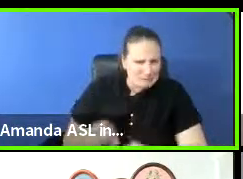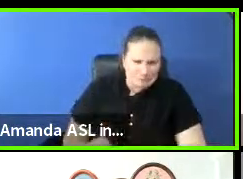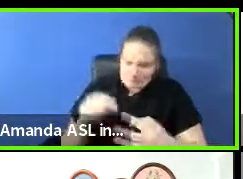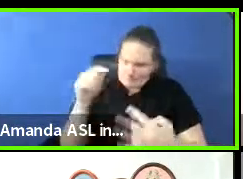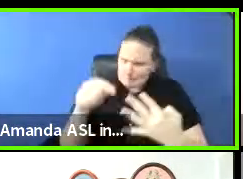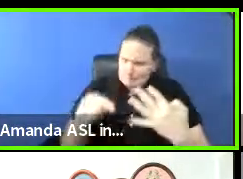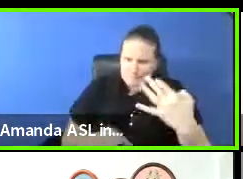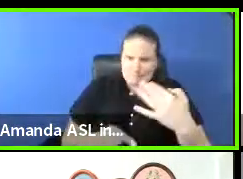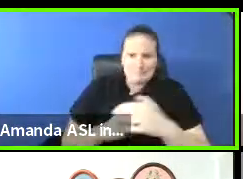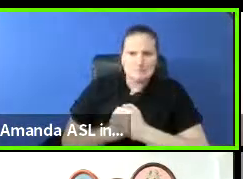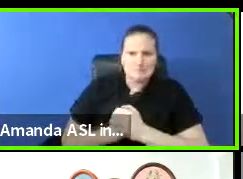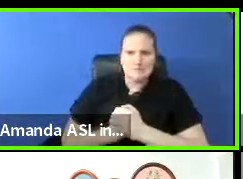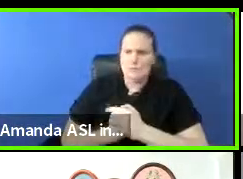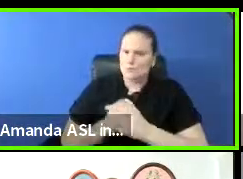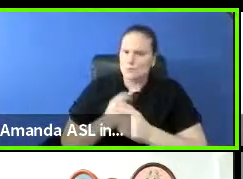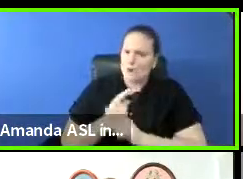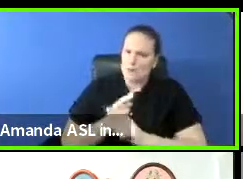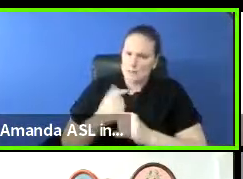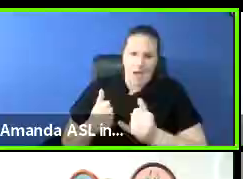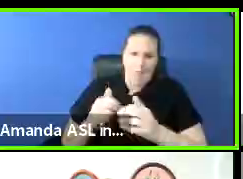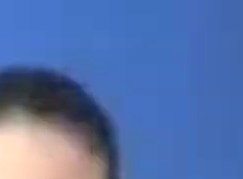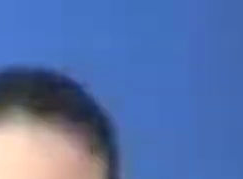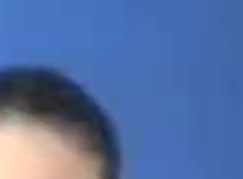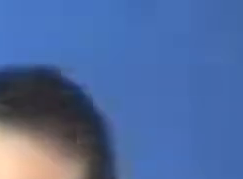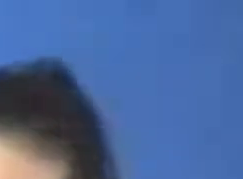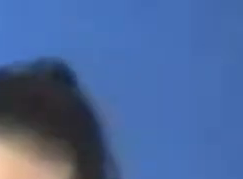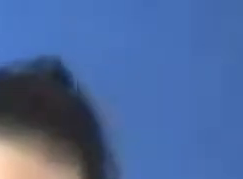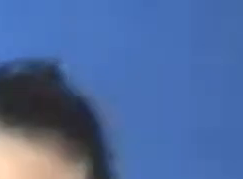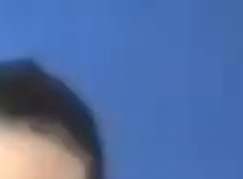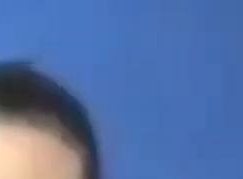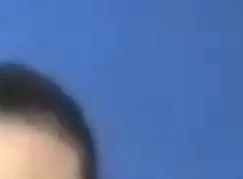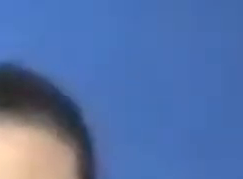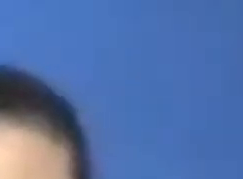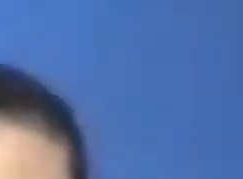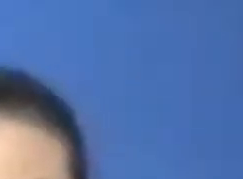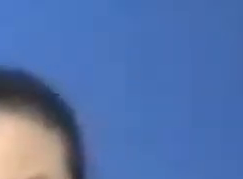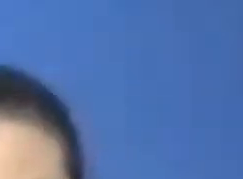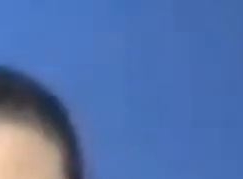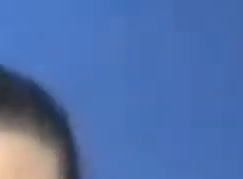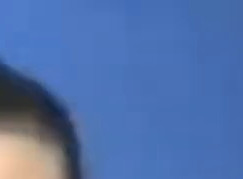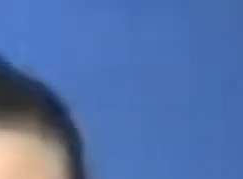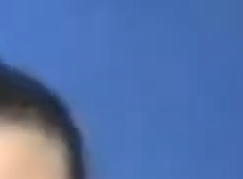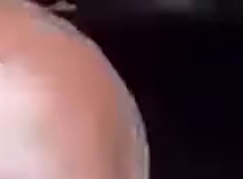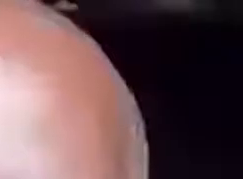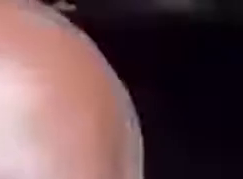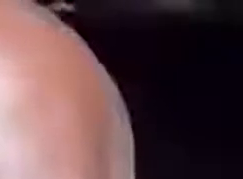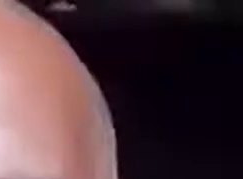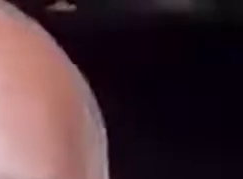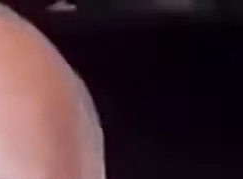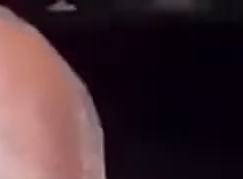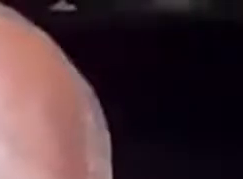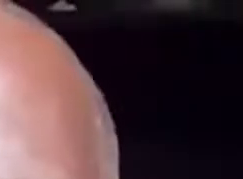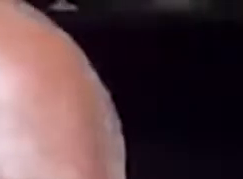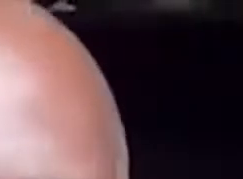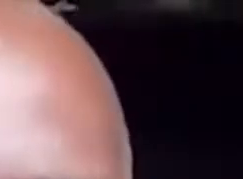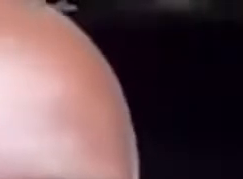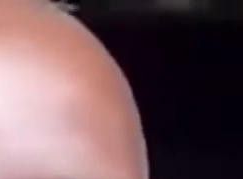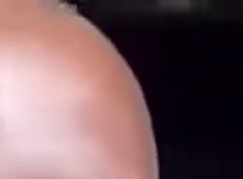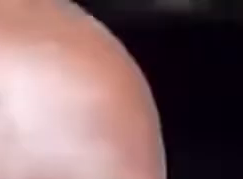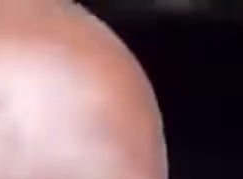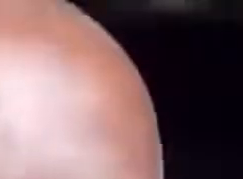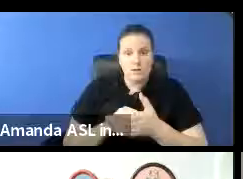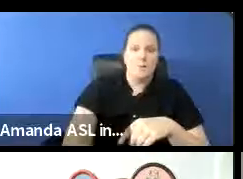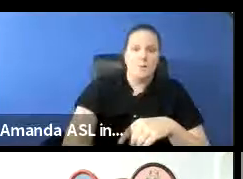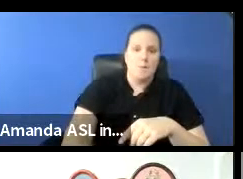where the rubber meets the road with the decisions that we have to make in these upcoming months.